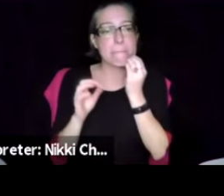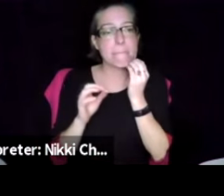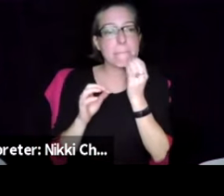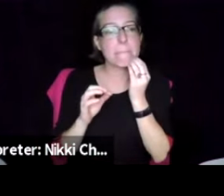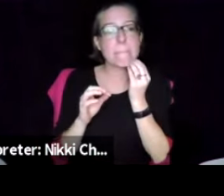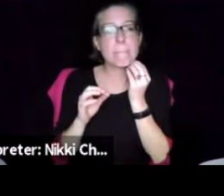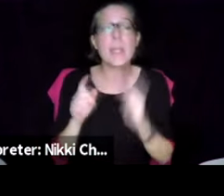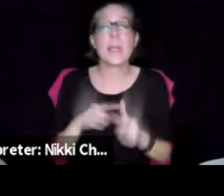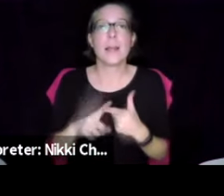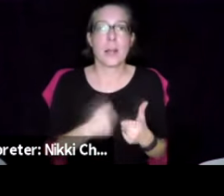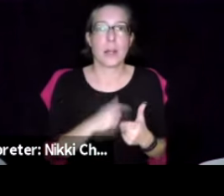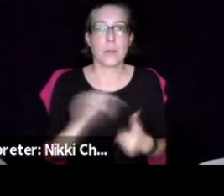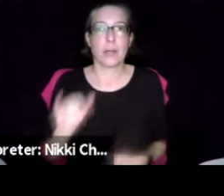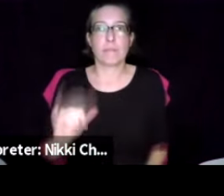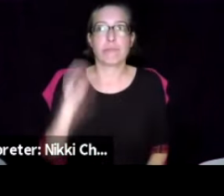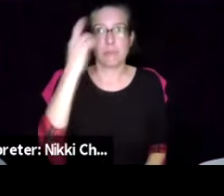realized that our